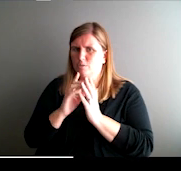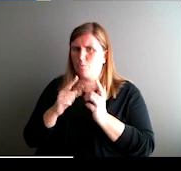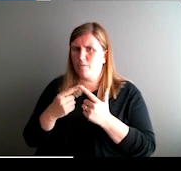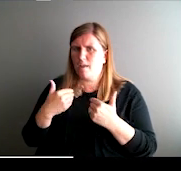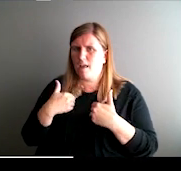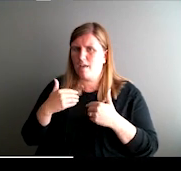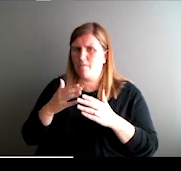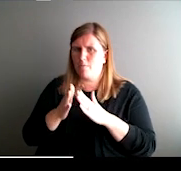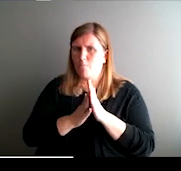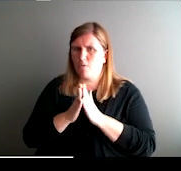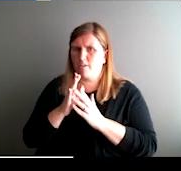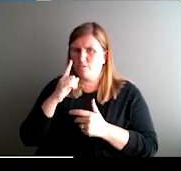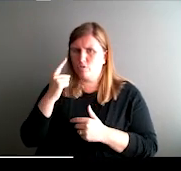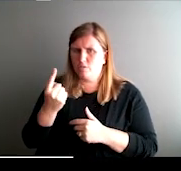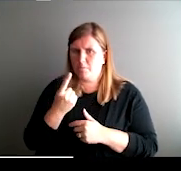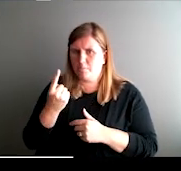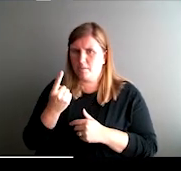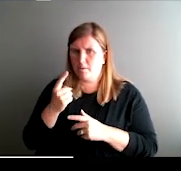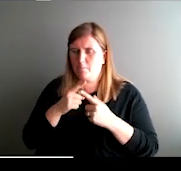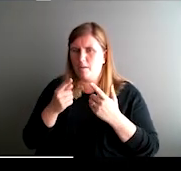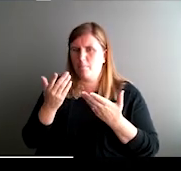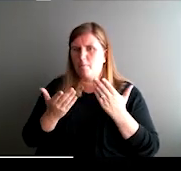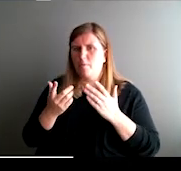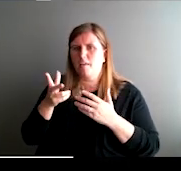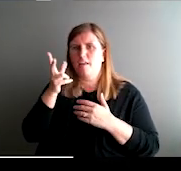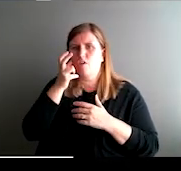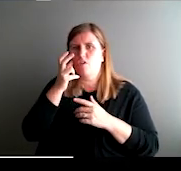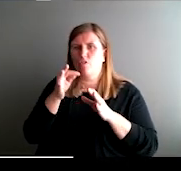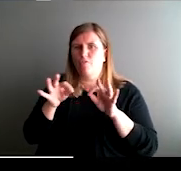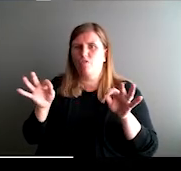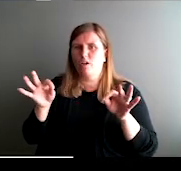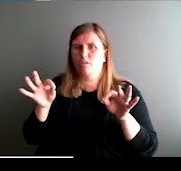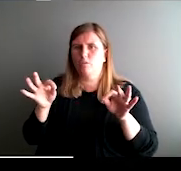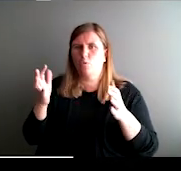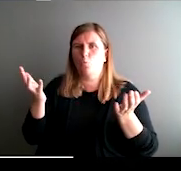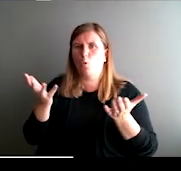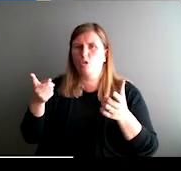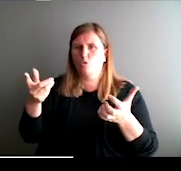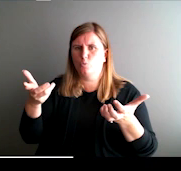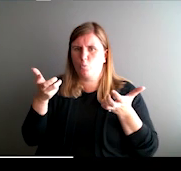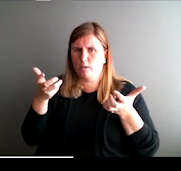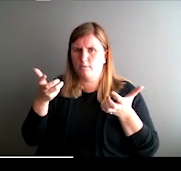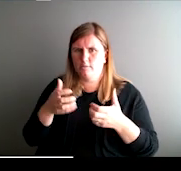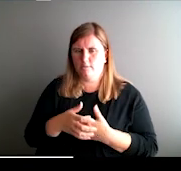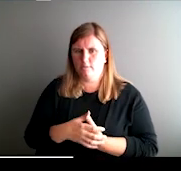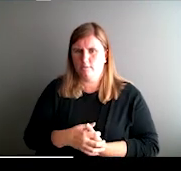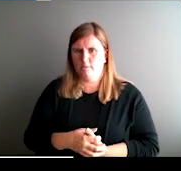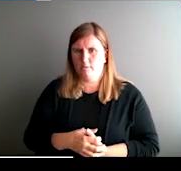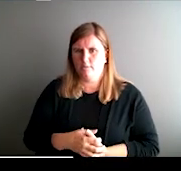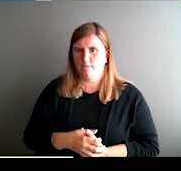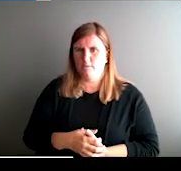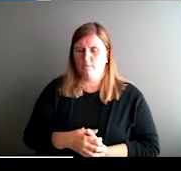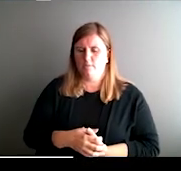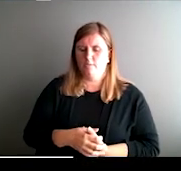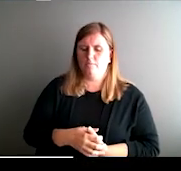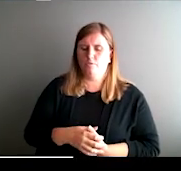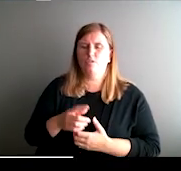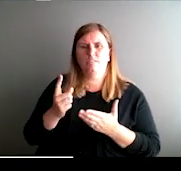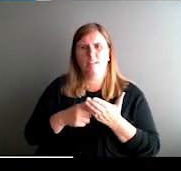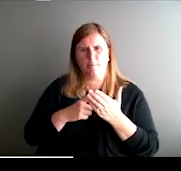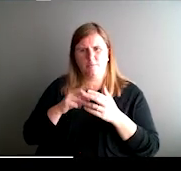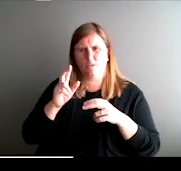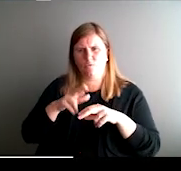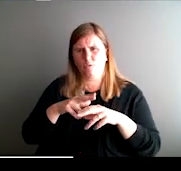have motivation for something, but rather when they hear the phrase, what do you want? There are times when it's, of